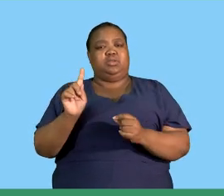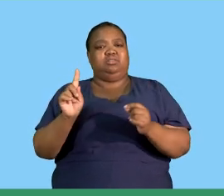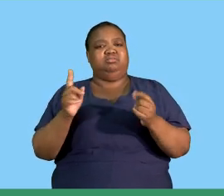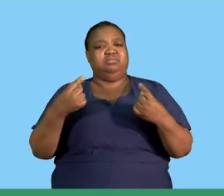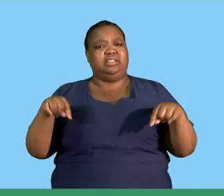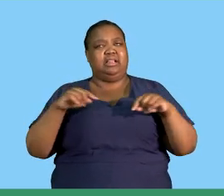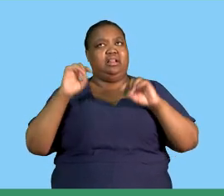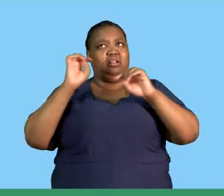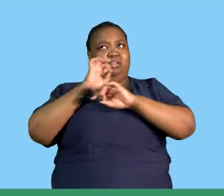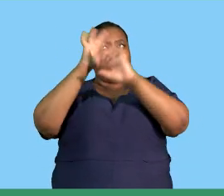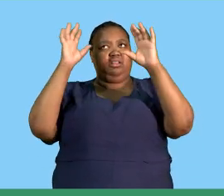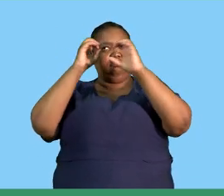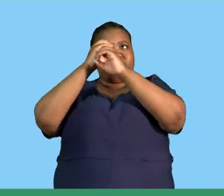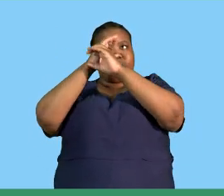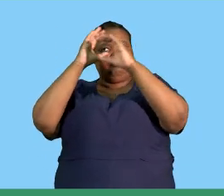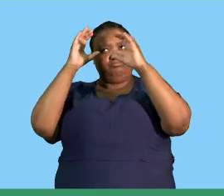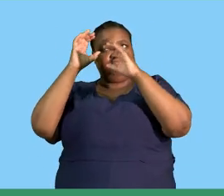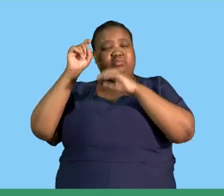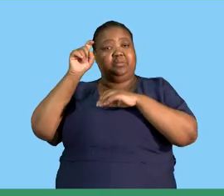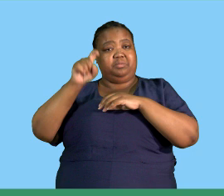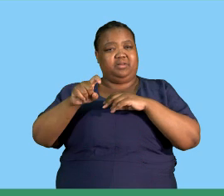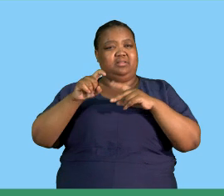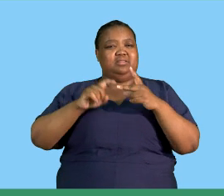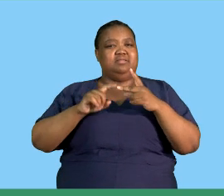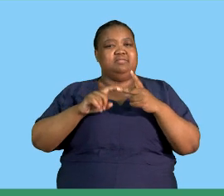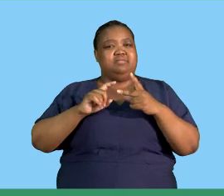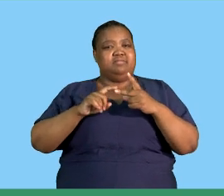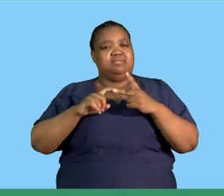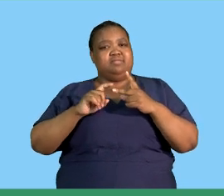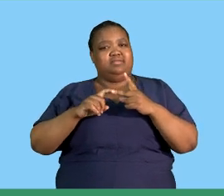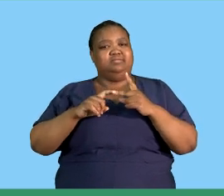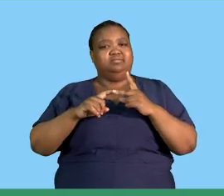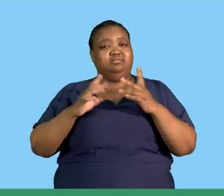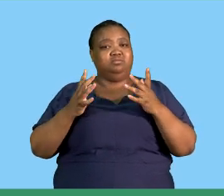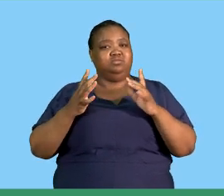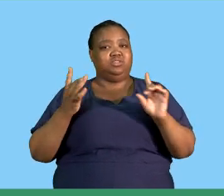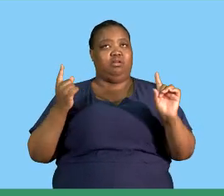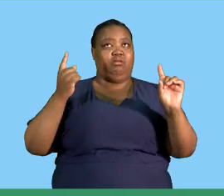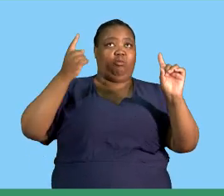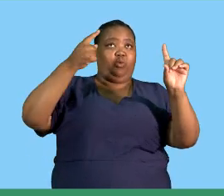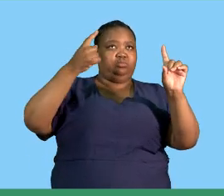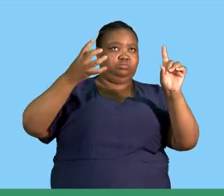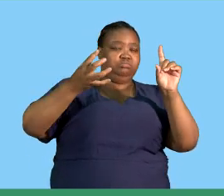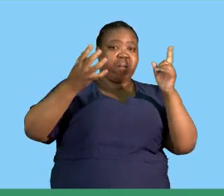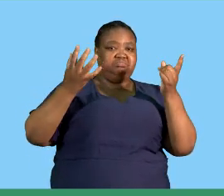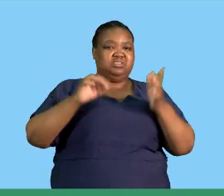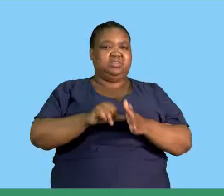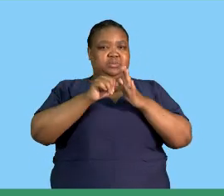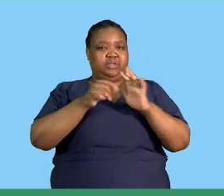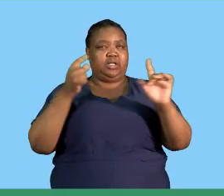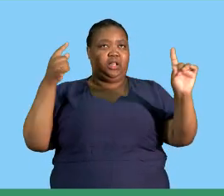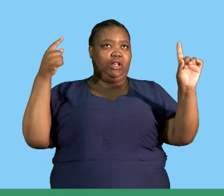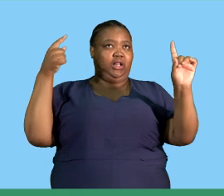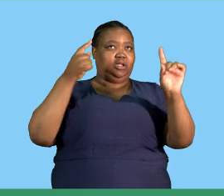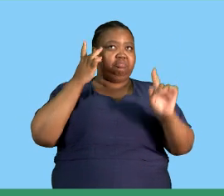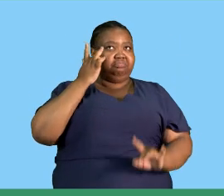to have a clear vision, a mission statement with measurable, realistic goals. So we need to be realistic as to what is